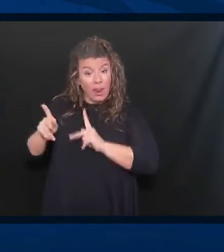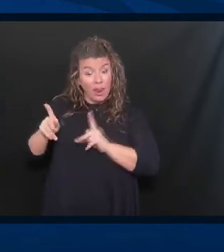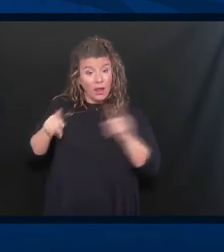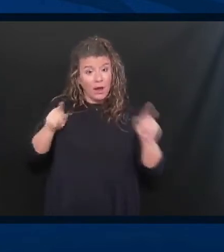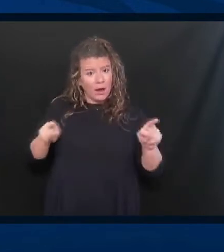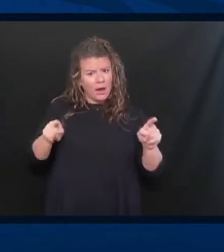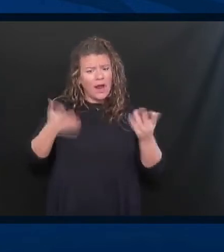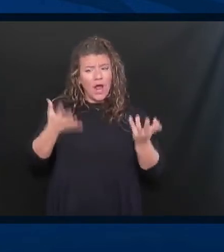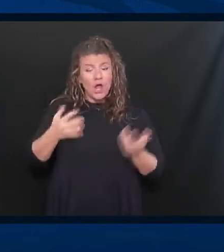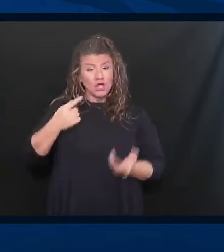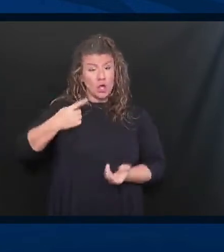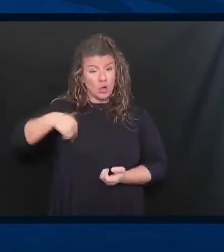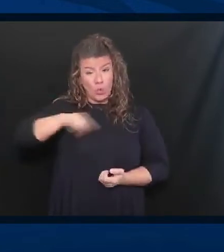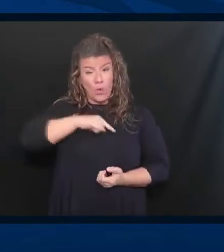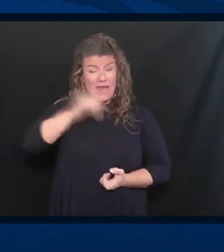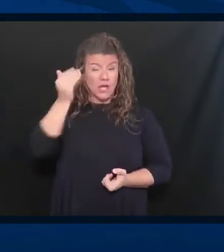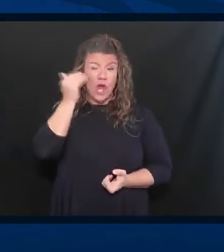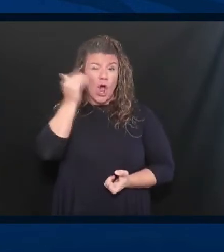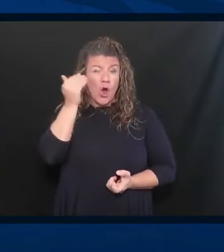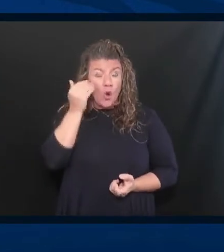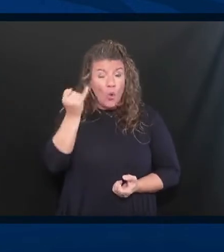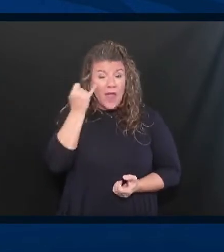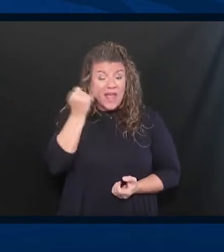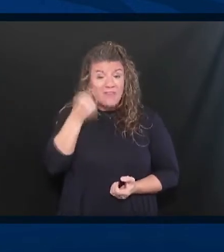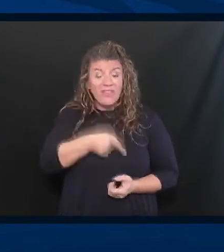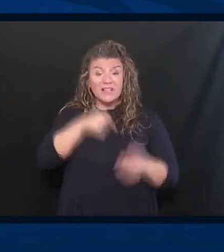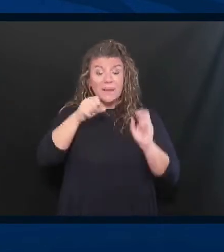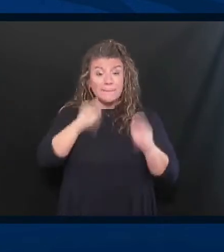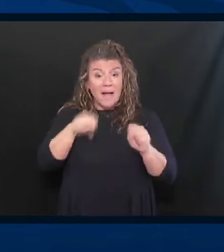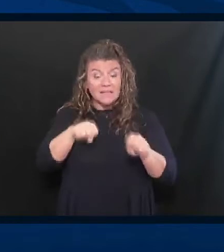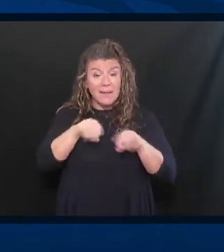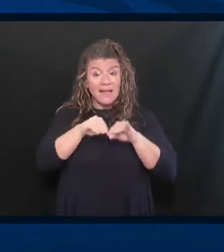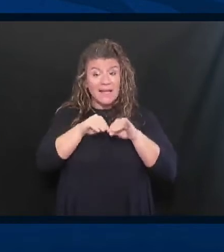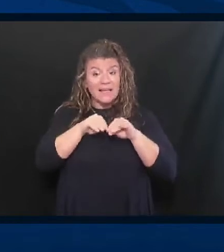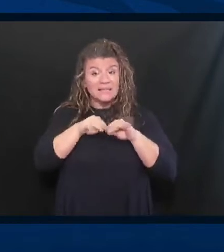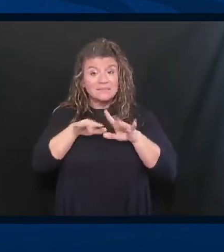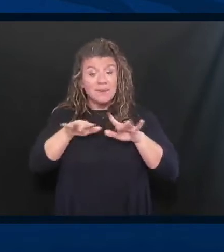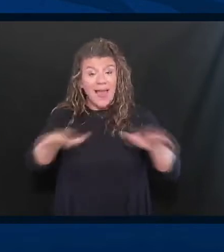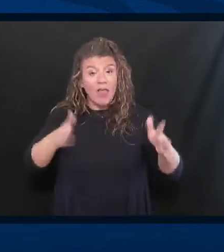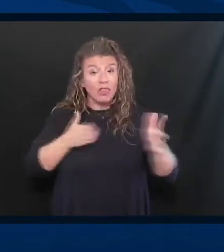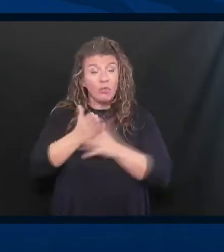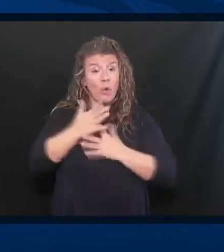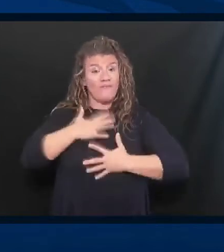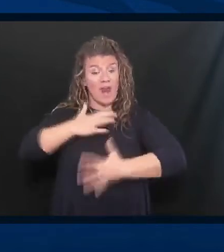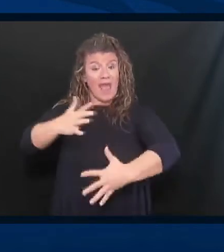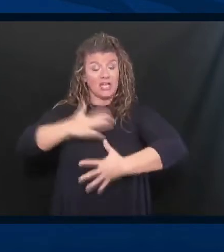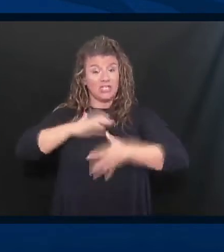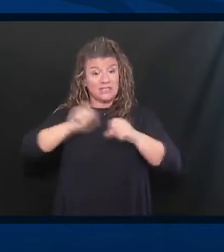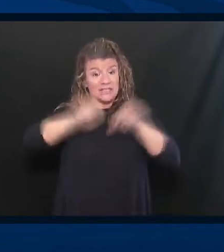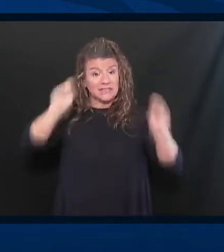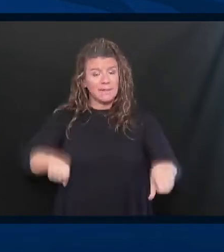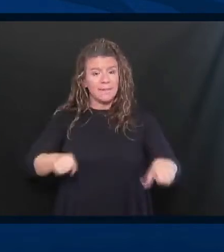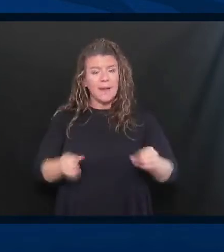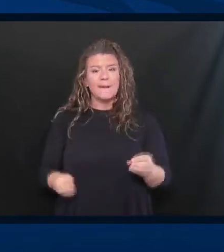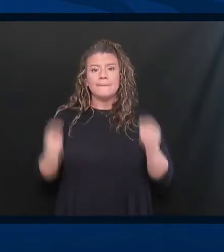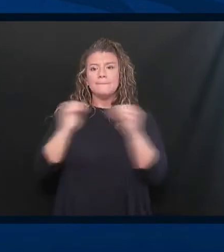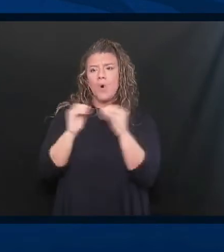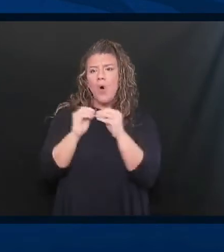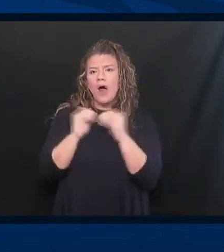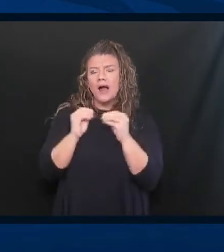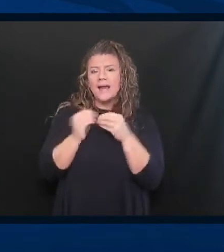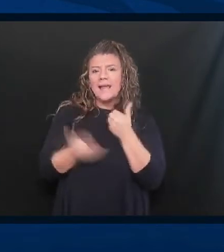know if this would possibly spread through a ventilation system more easily than the original version